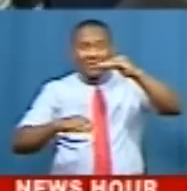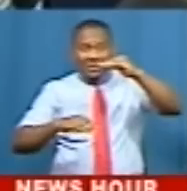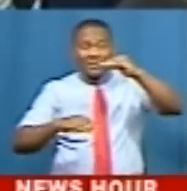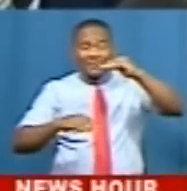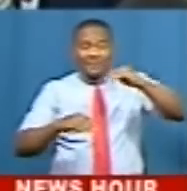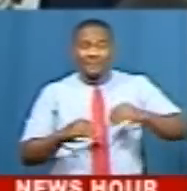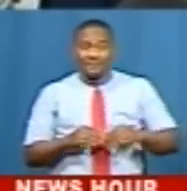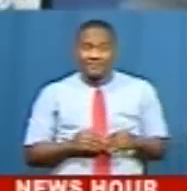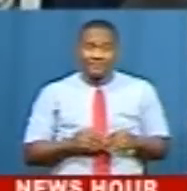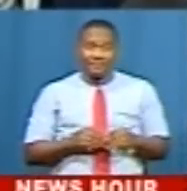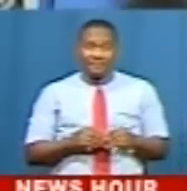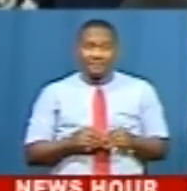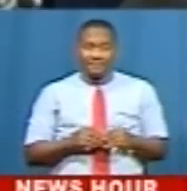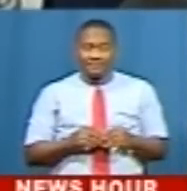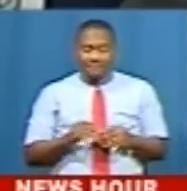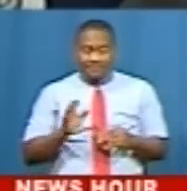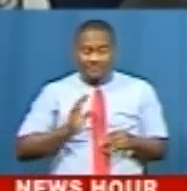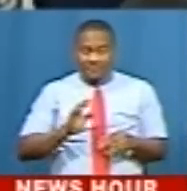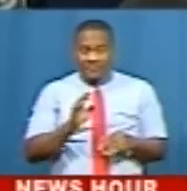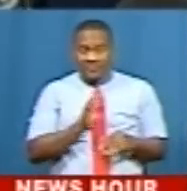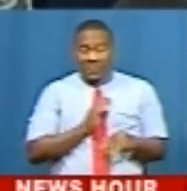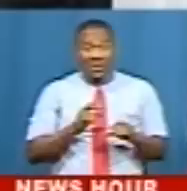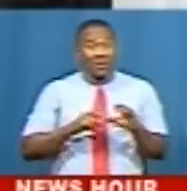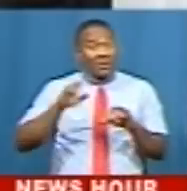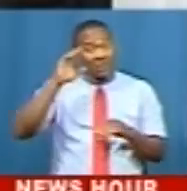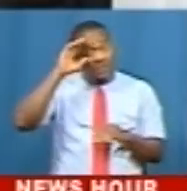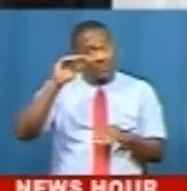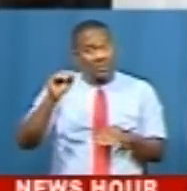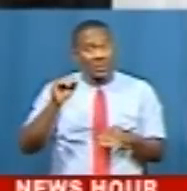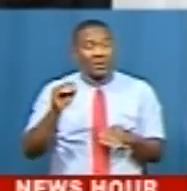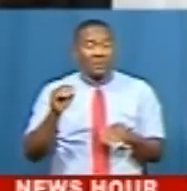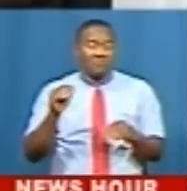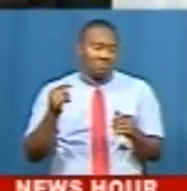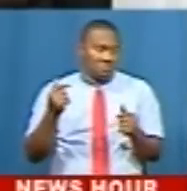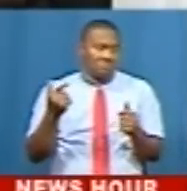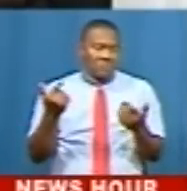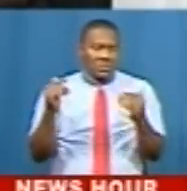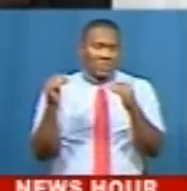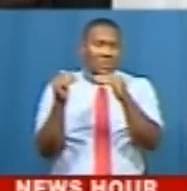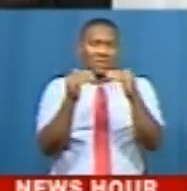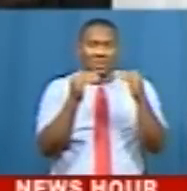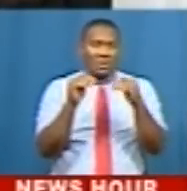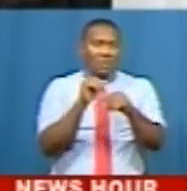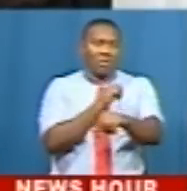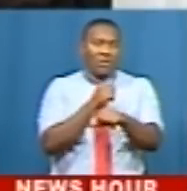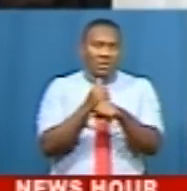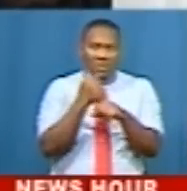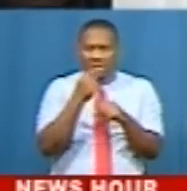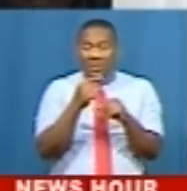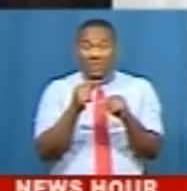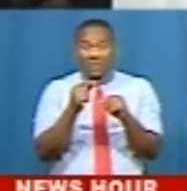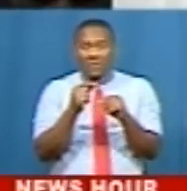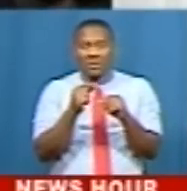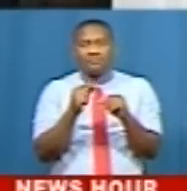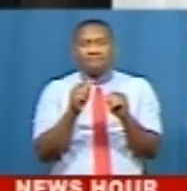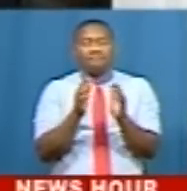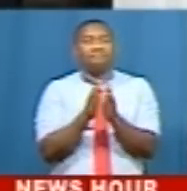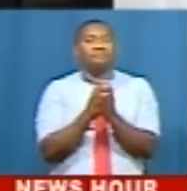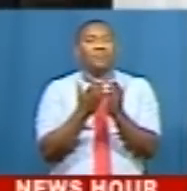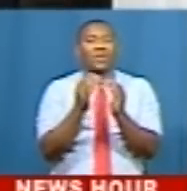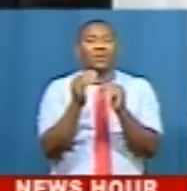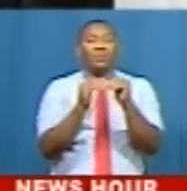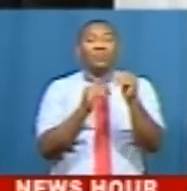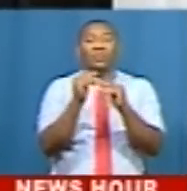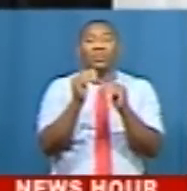country. The board chair of the Ghana Standard Authority, Dr. Kwesi Champon, described the building code as a document that will ensure that standards